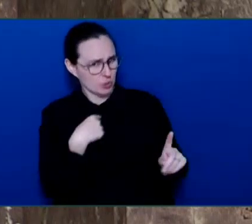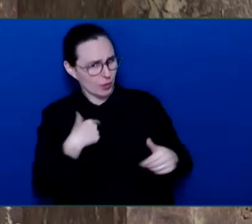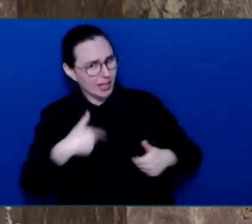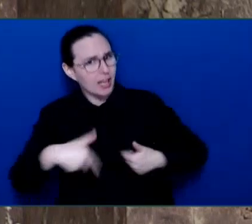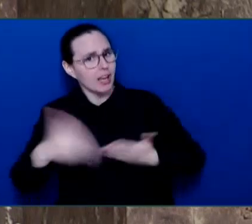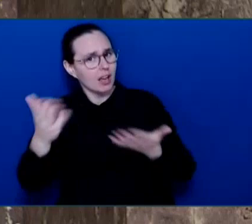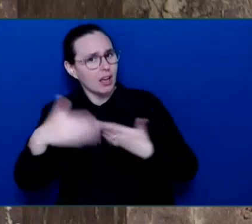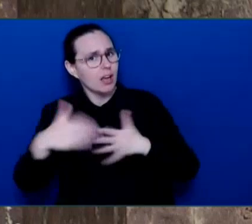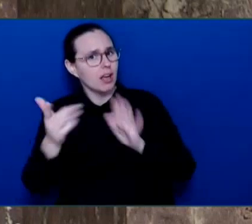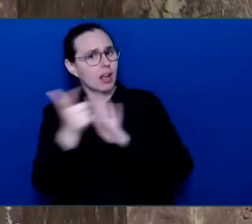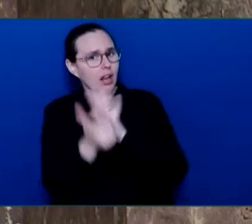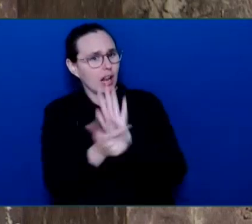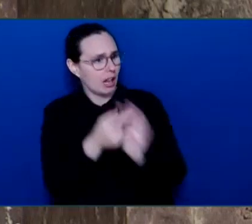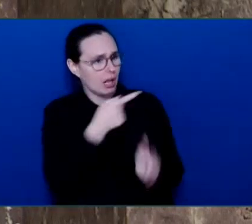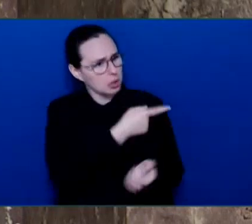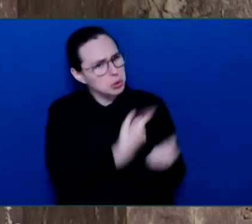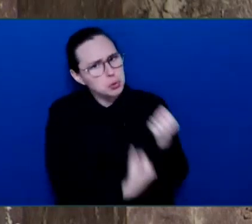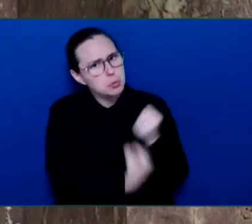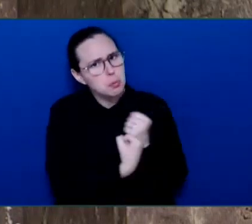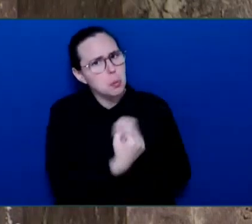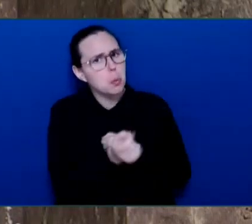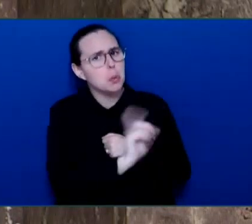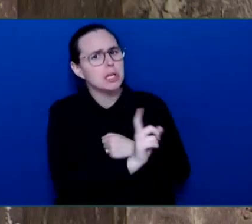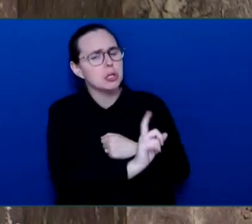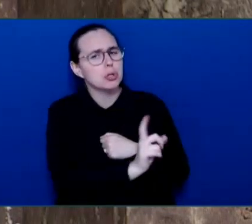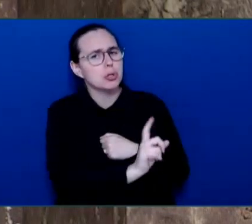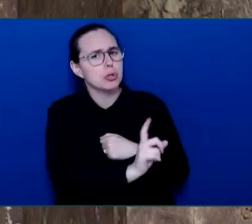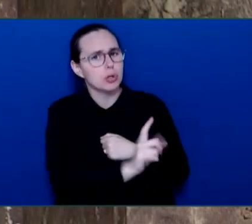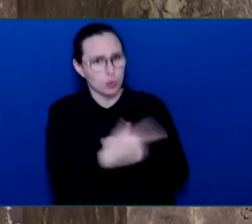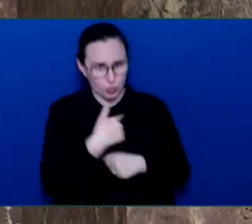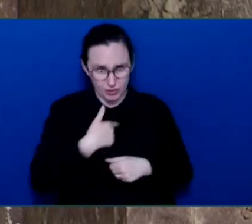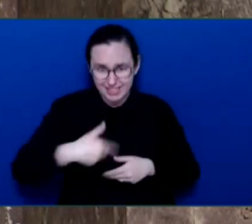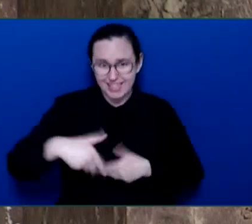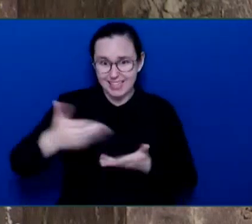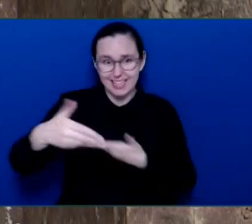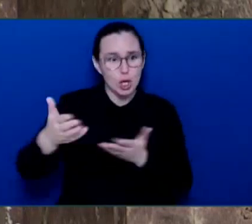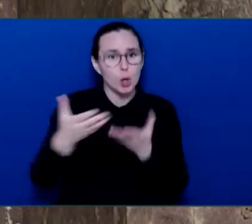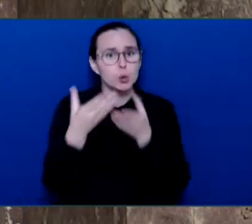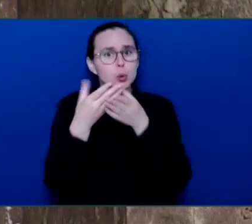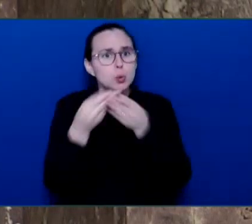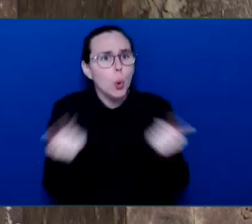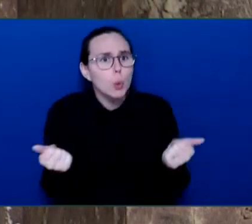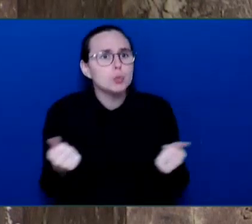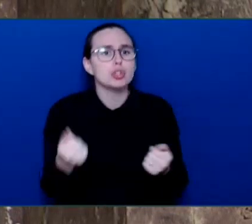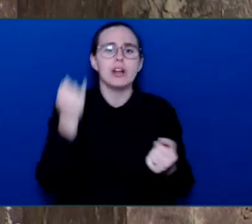solutions to the problem, Honourable Speaker? They have not provided a single thing. Members,